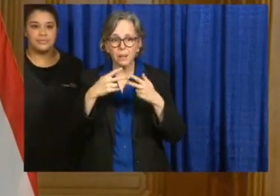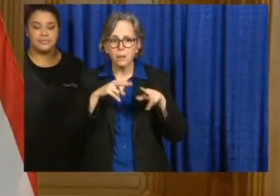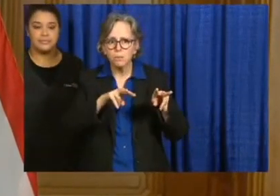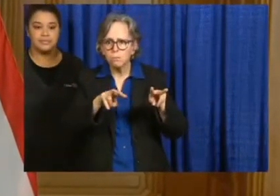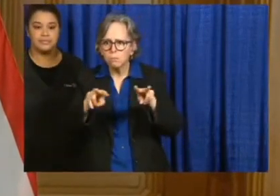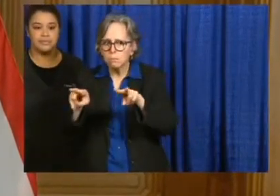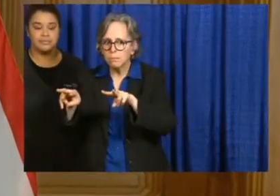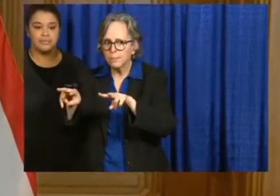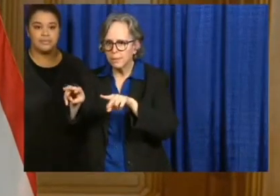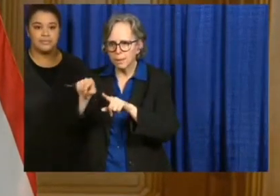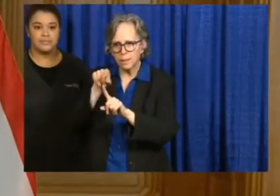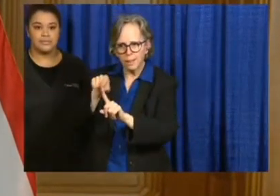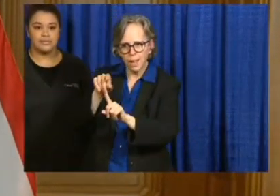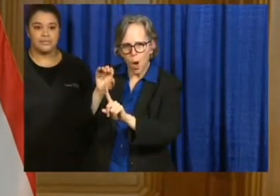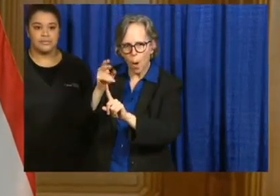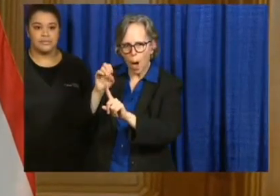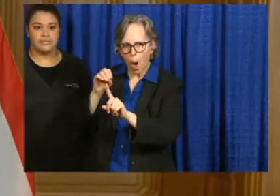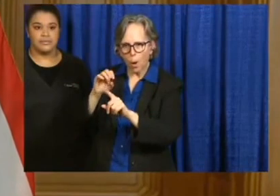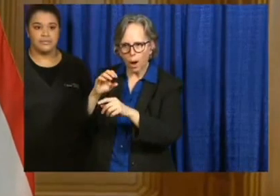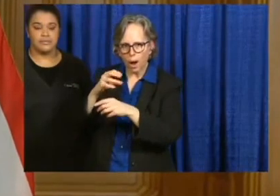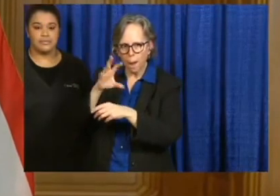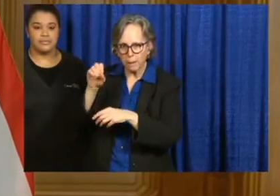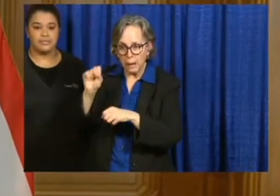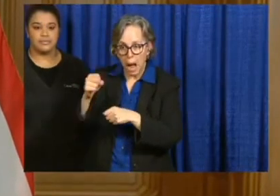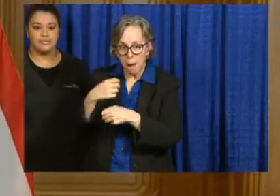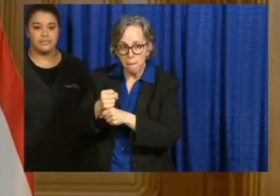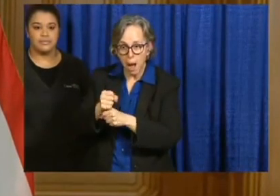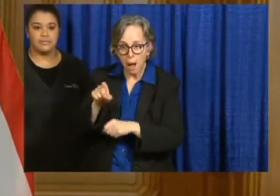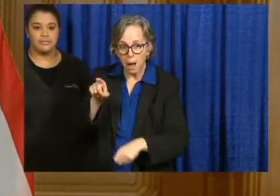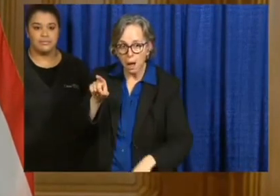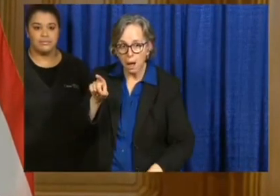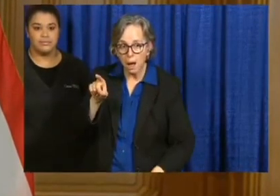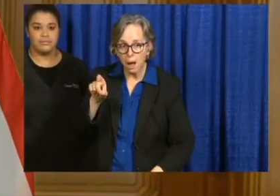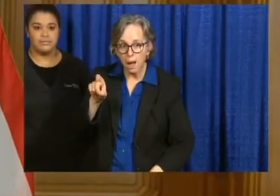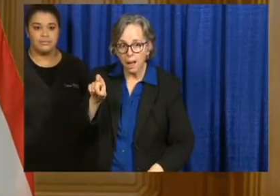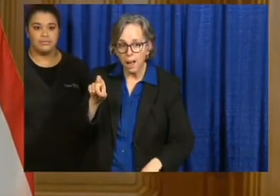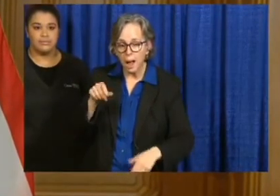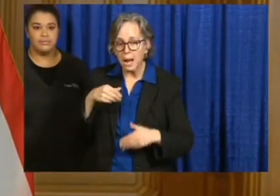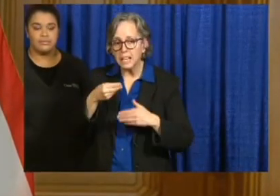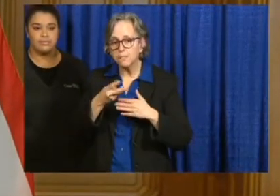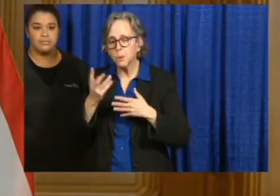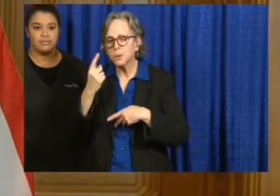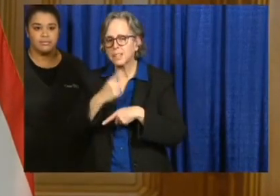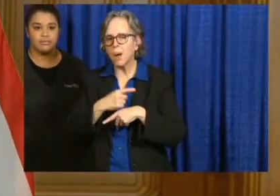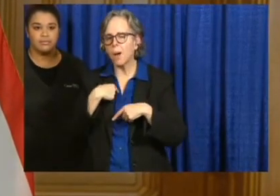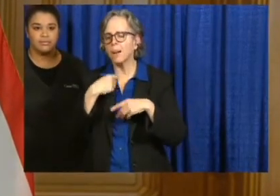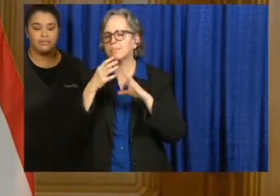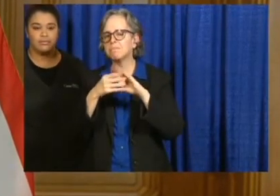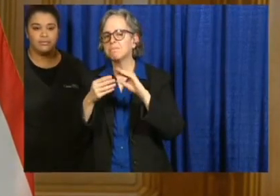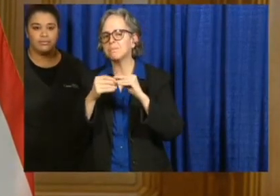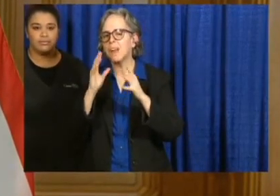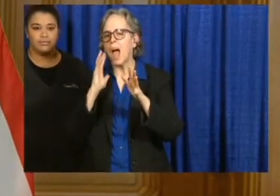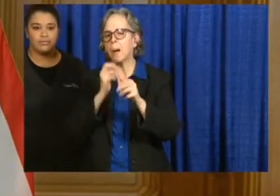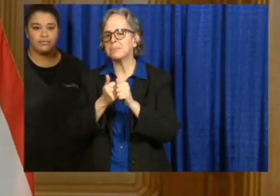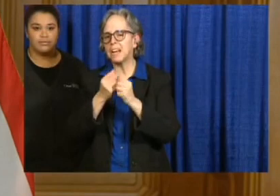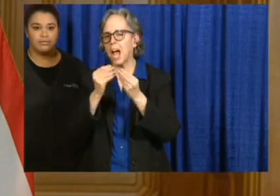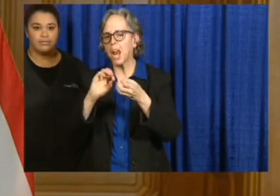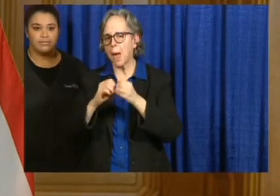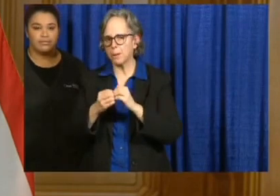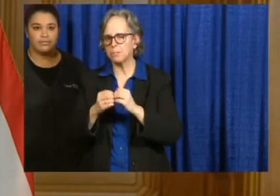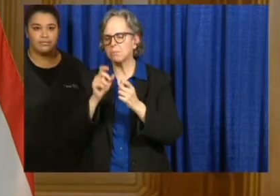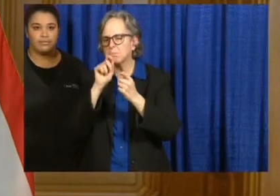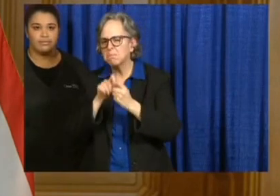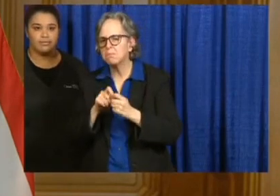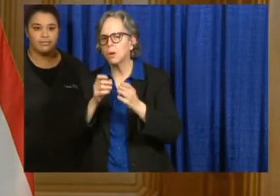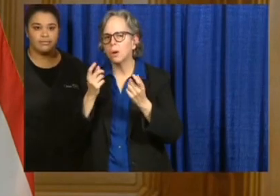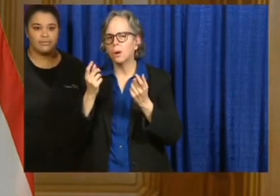So we'll give you a report in the next few days, kind of the numbers, everything by the numbers, exactly